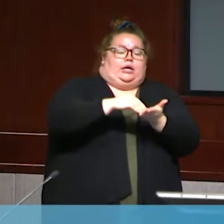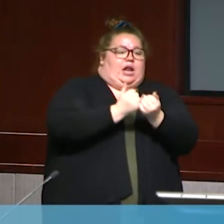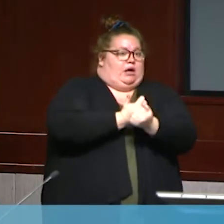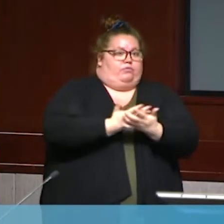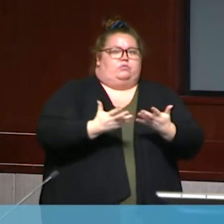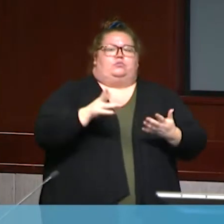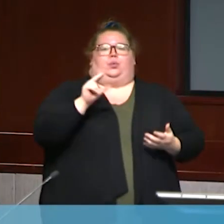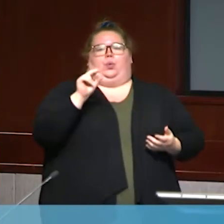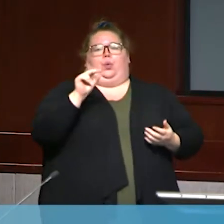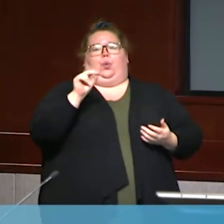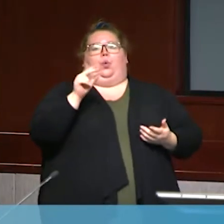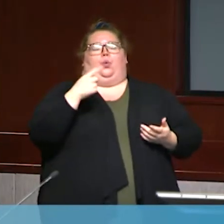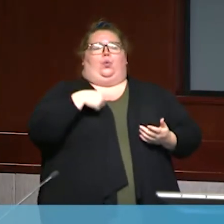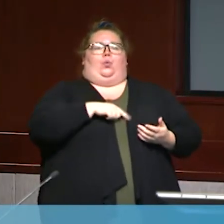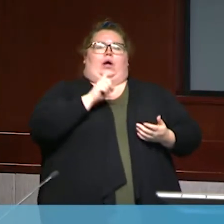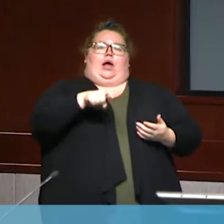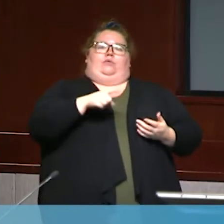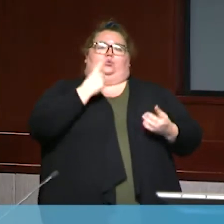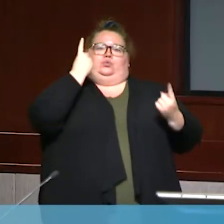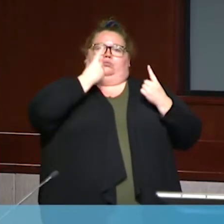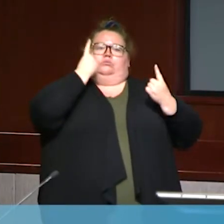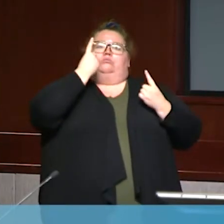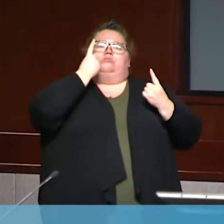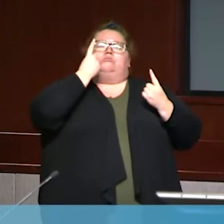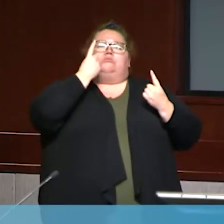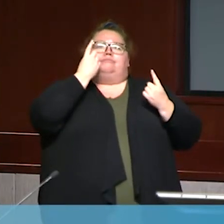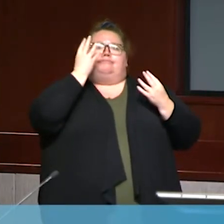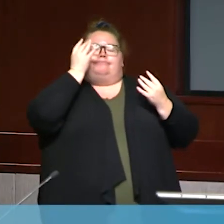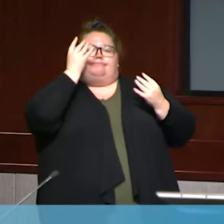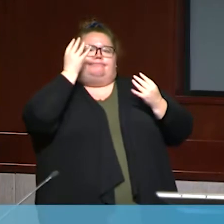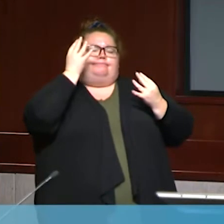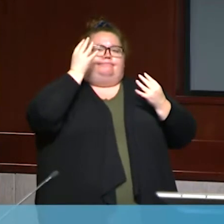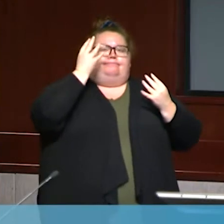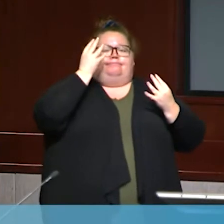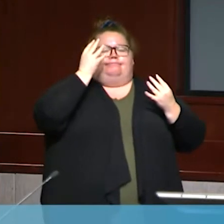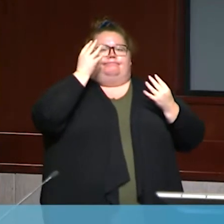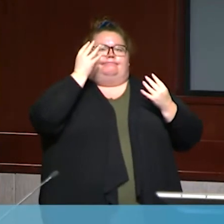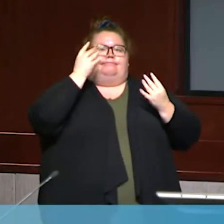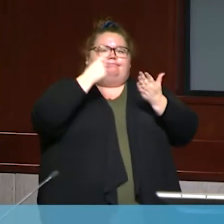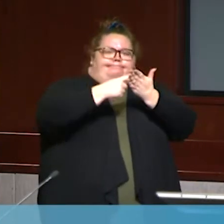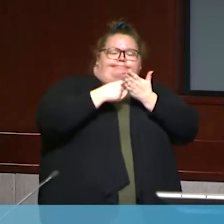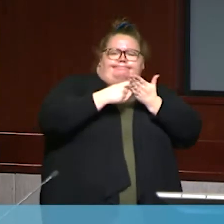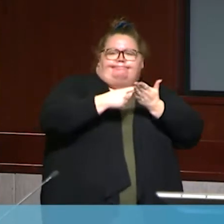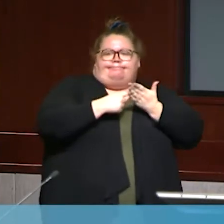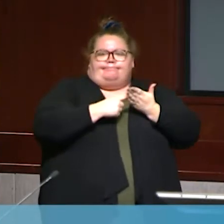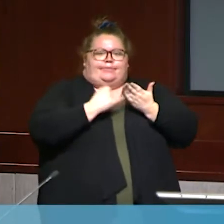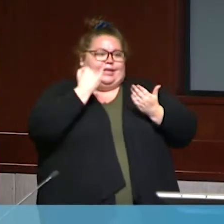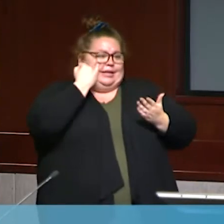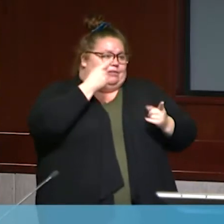got to consider. We're going to have to be open to considering actions